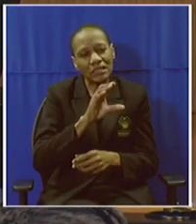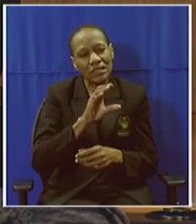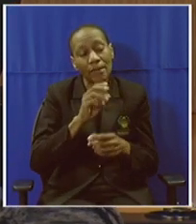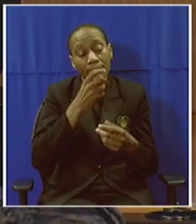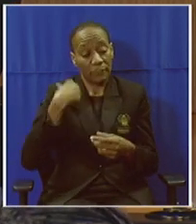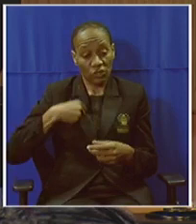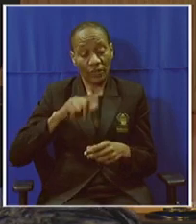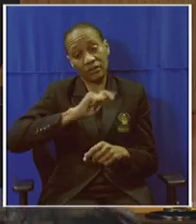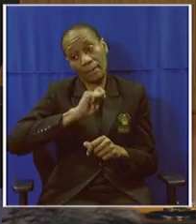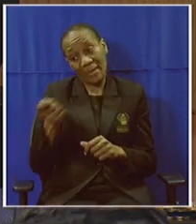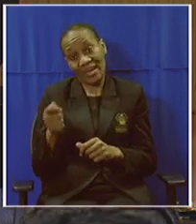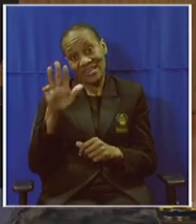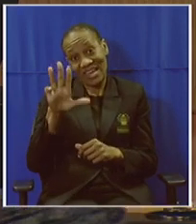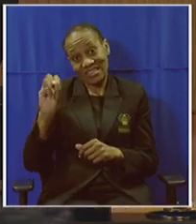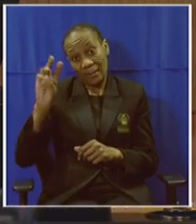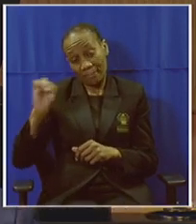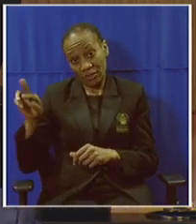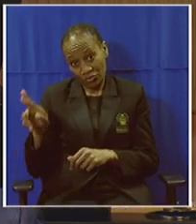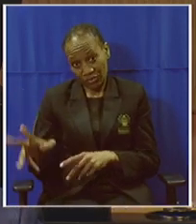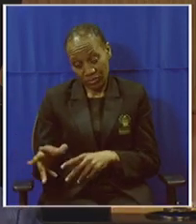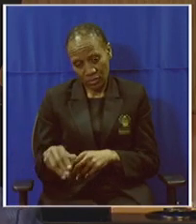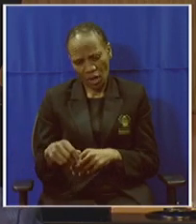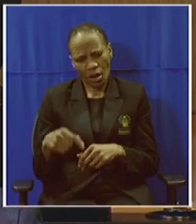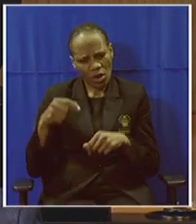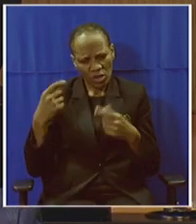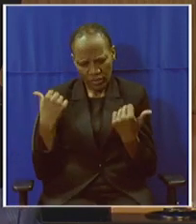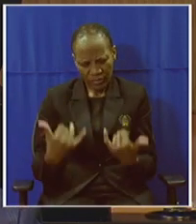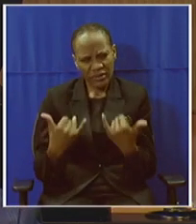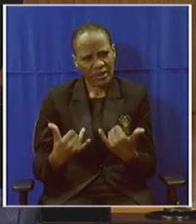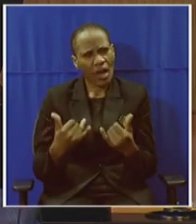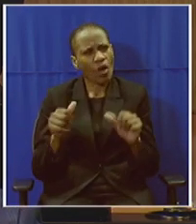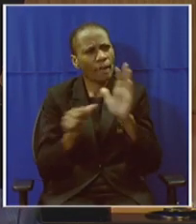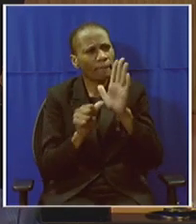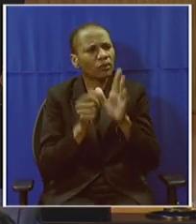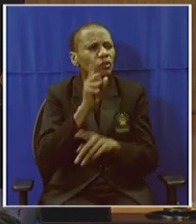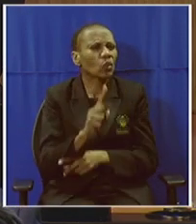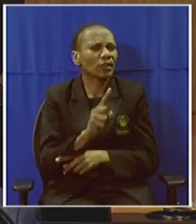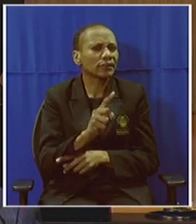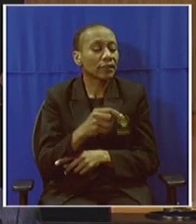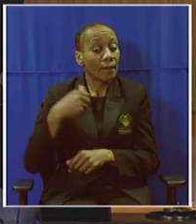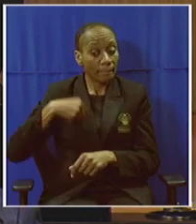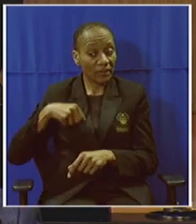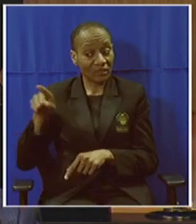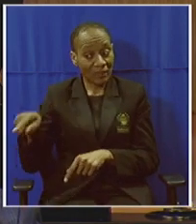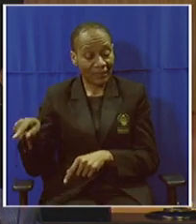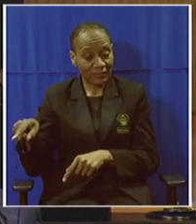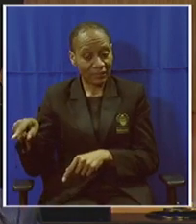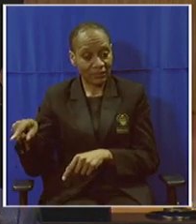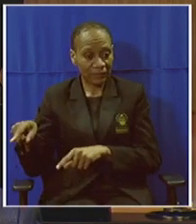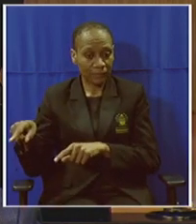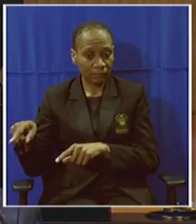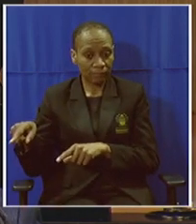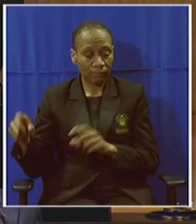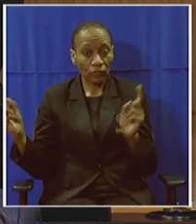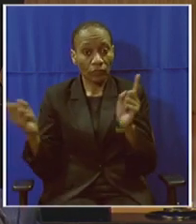million. The most recent high publicized case is the one involving the municipality and a group